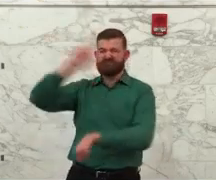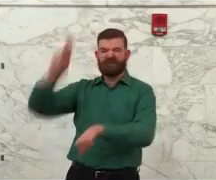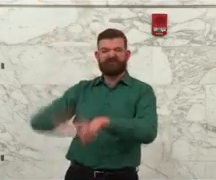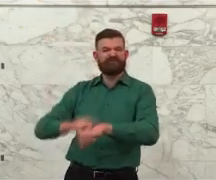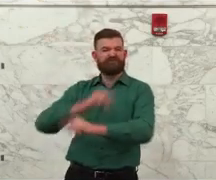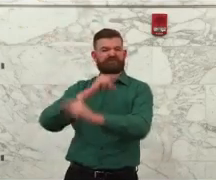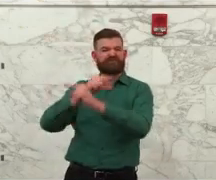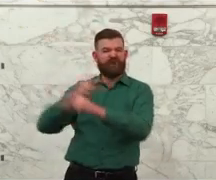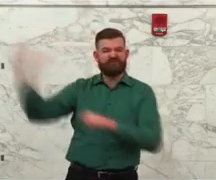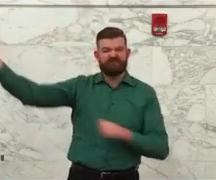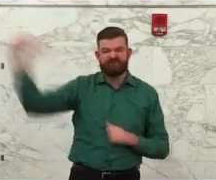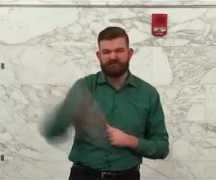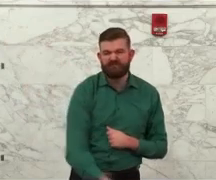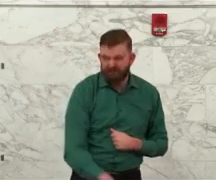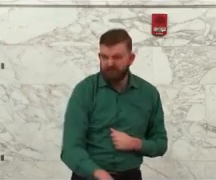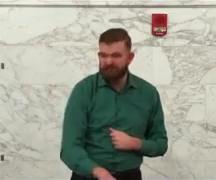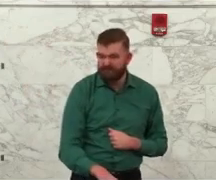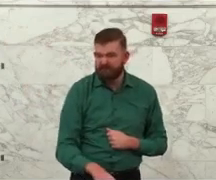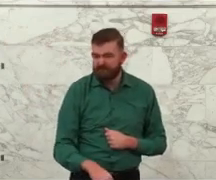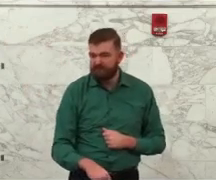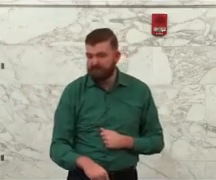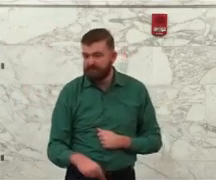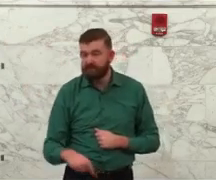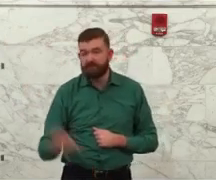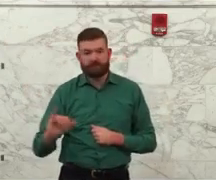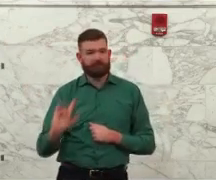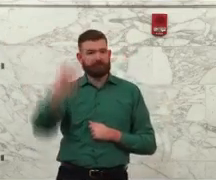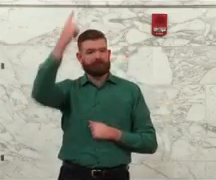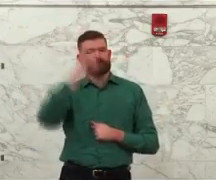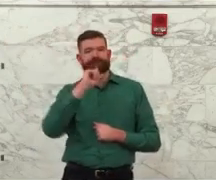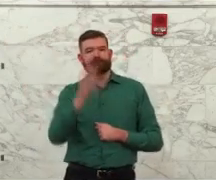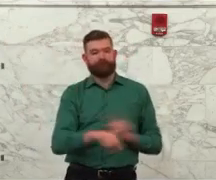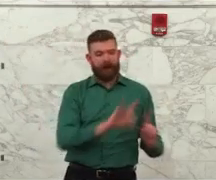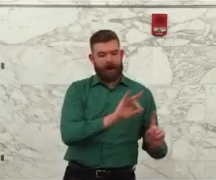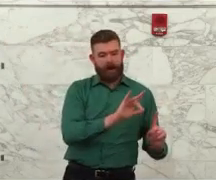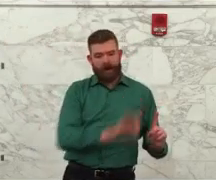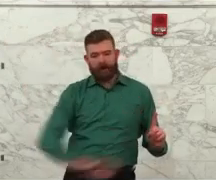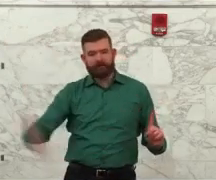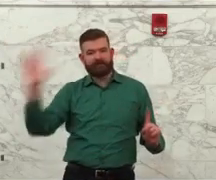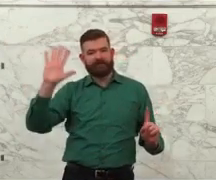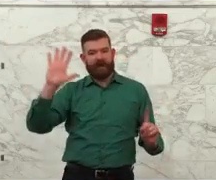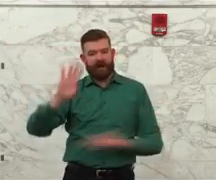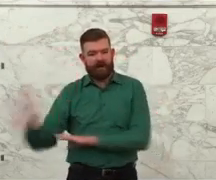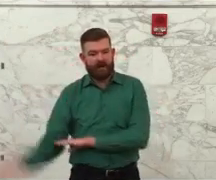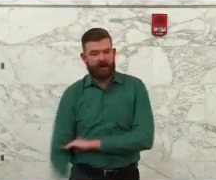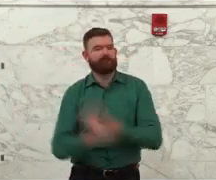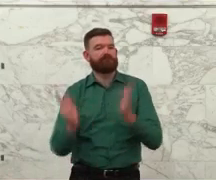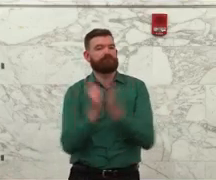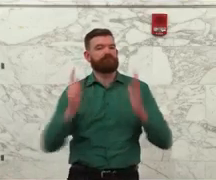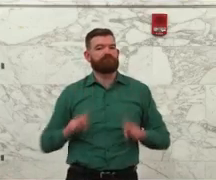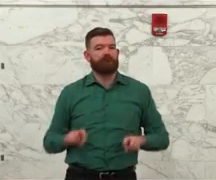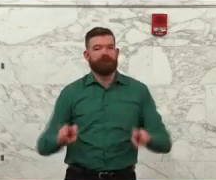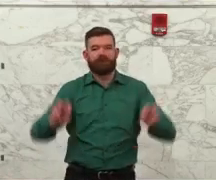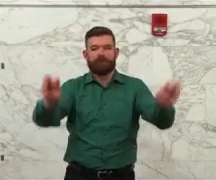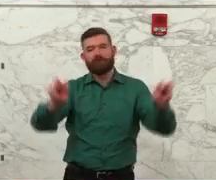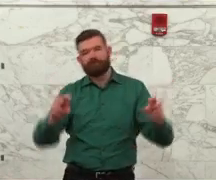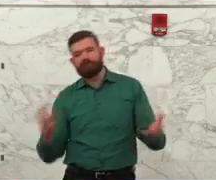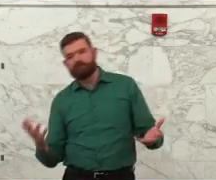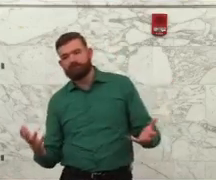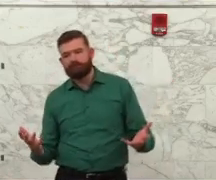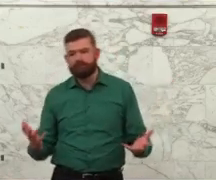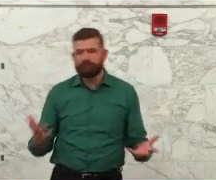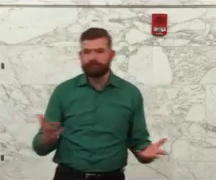said this to you before, and we're not patting ourselves on the back. We want, when we take steps, we don't want to do it for the sugar